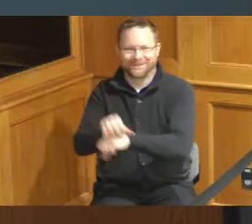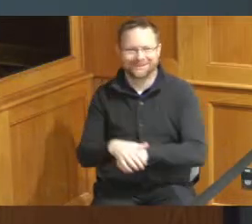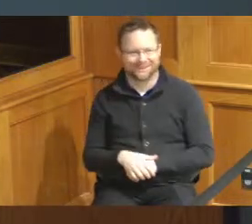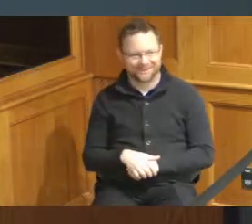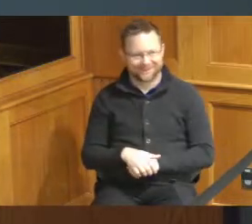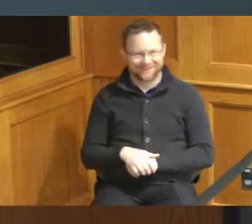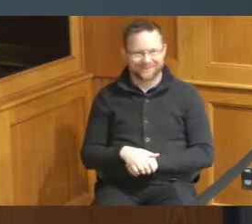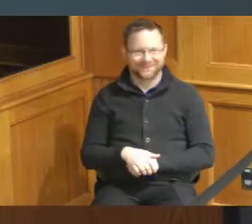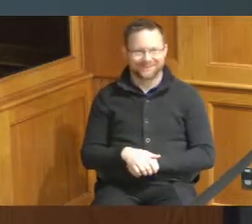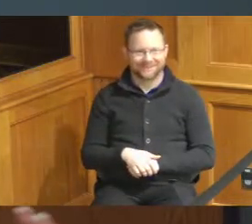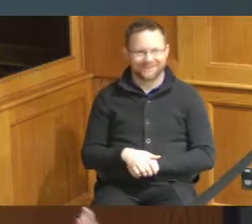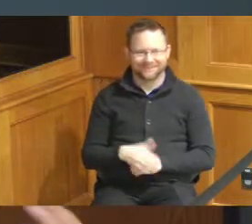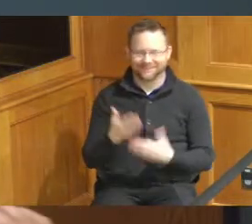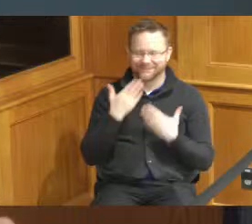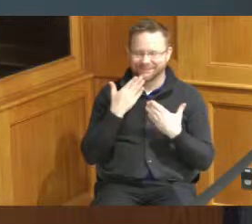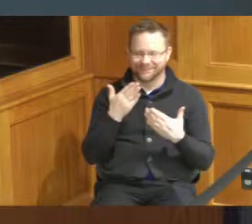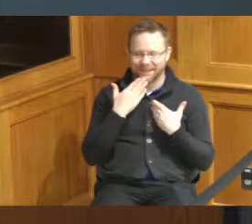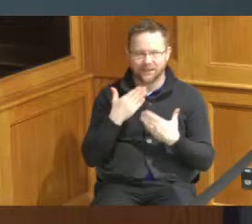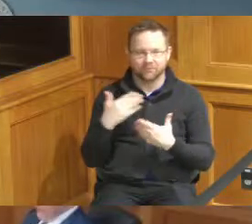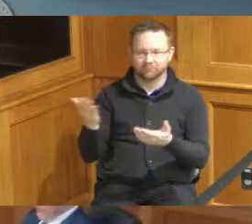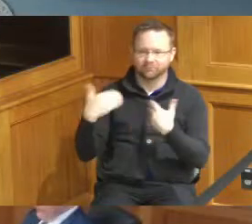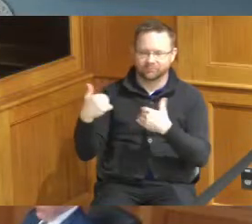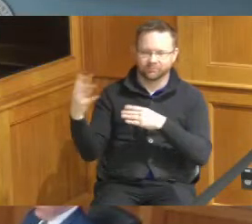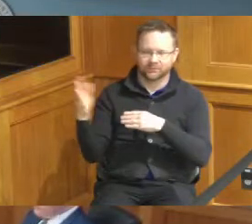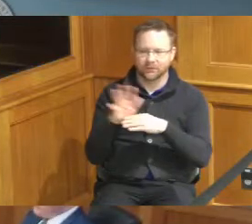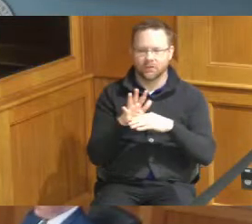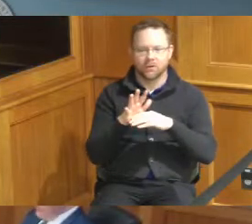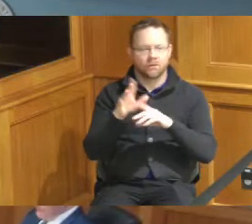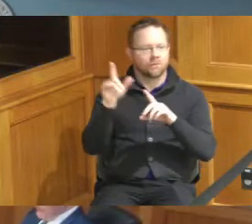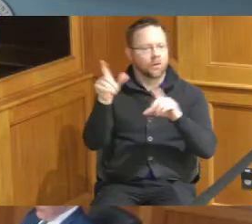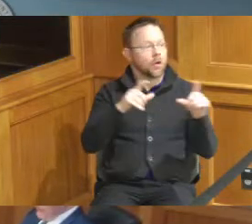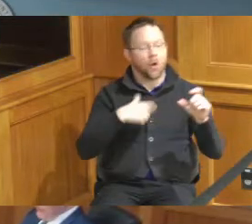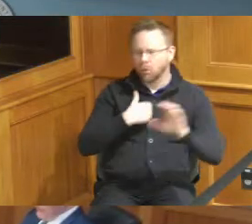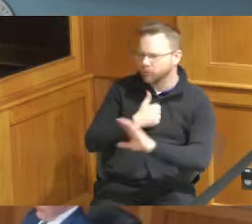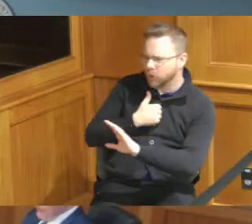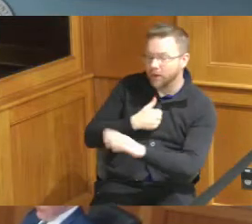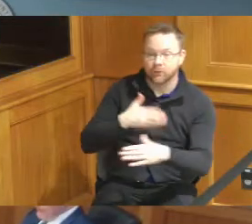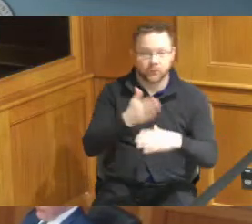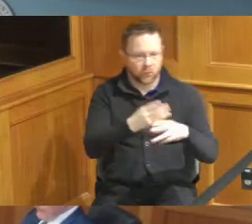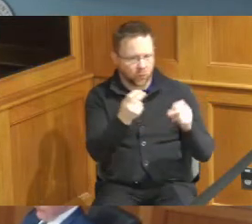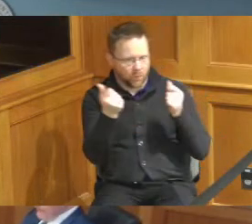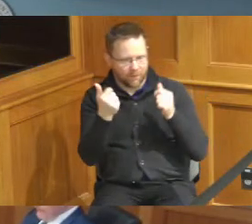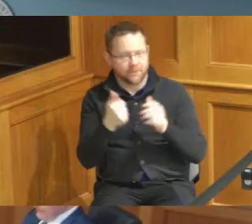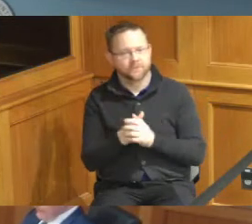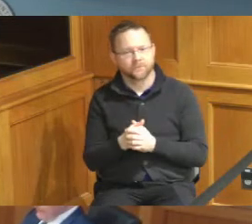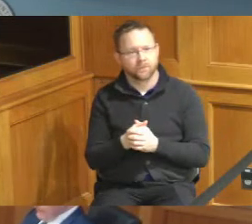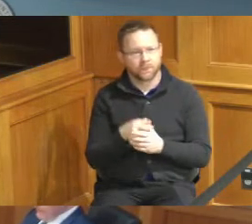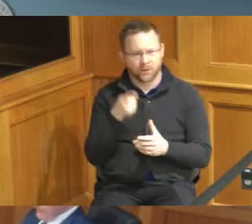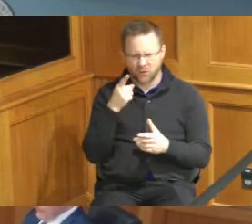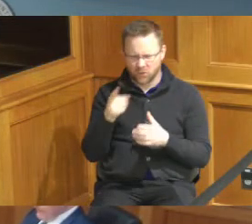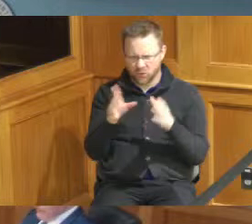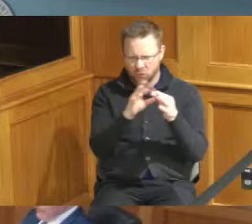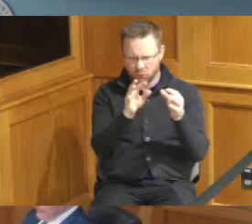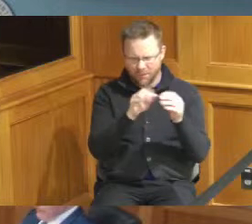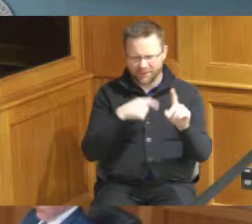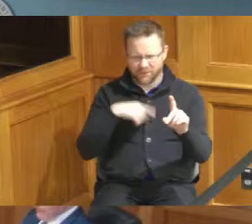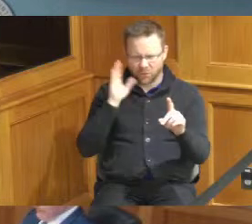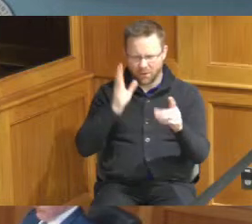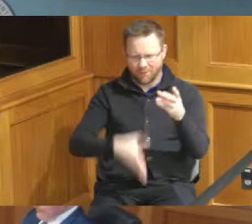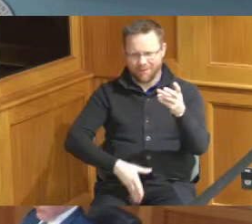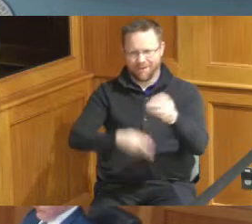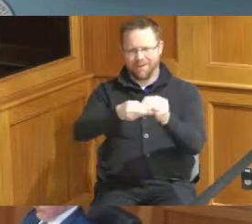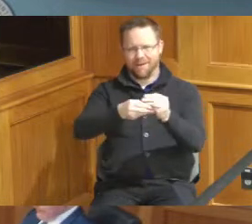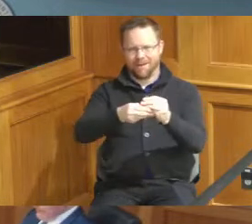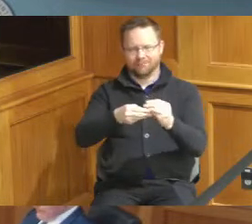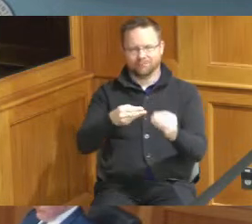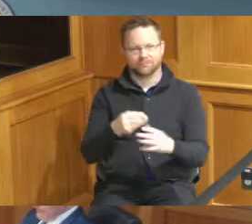I'm still there. Well, thank you. Come on up and get a photo. Just real quickly. Vice President. So you referenced it, and so I'm going to build a little